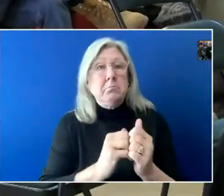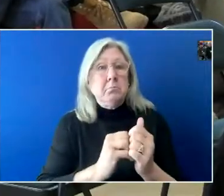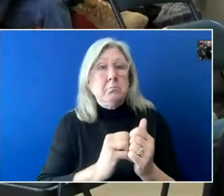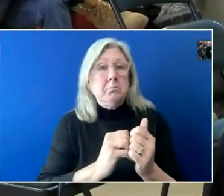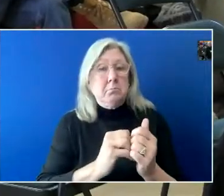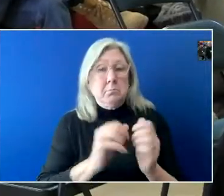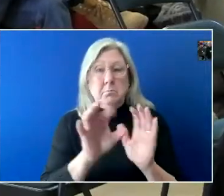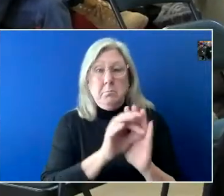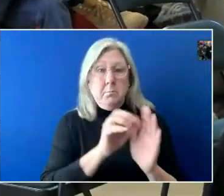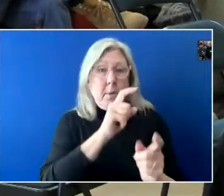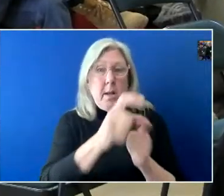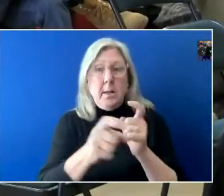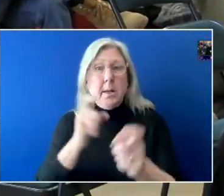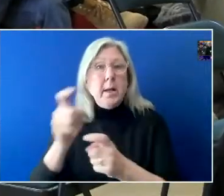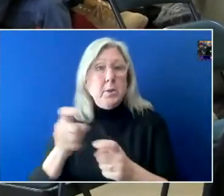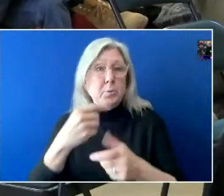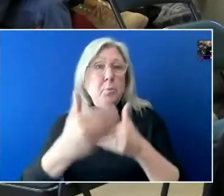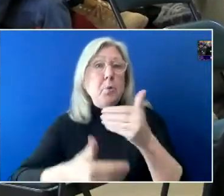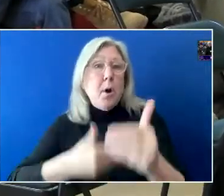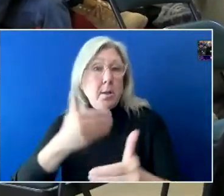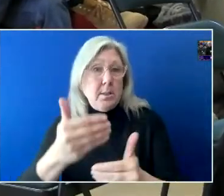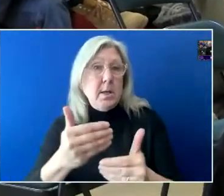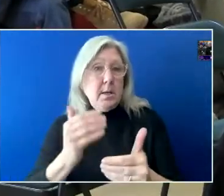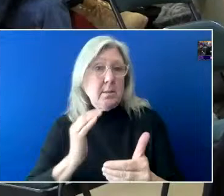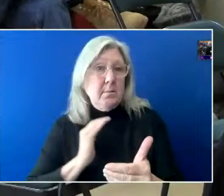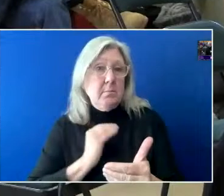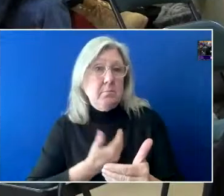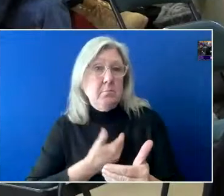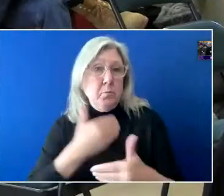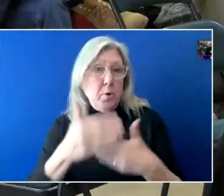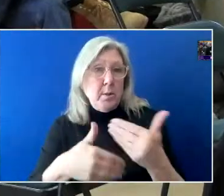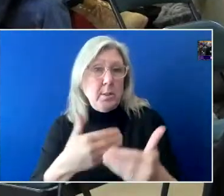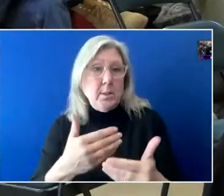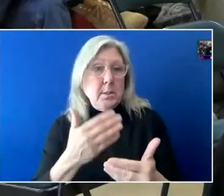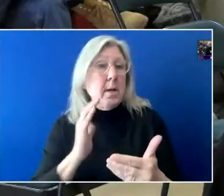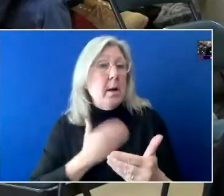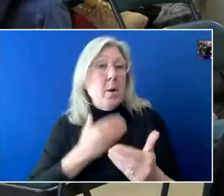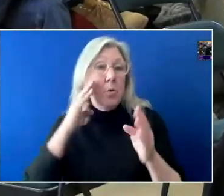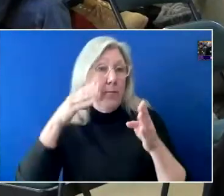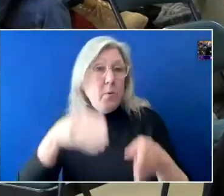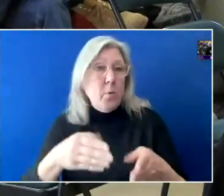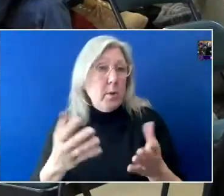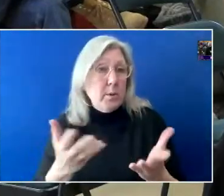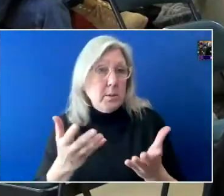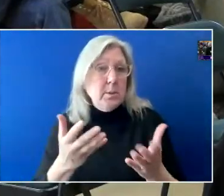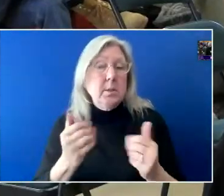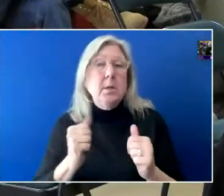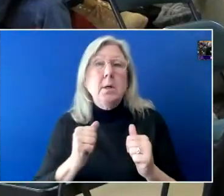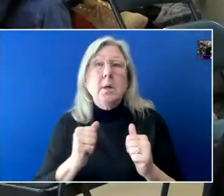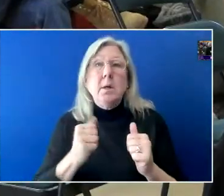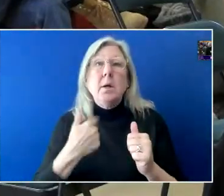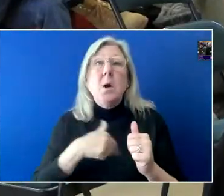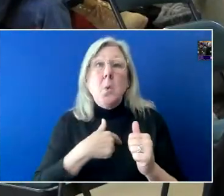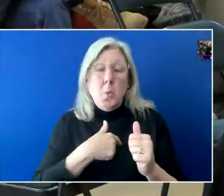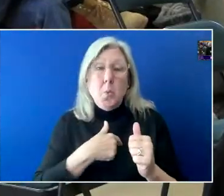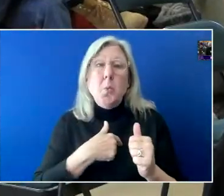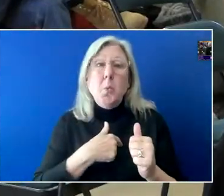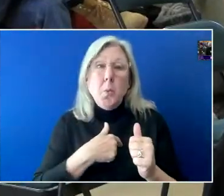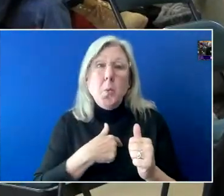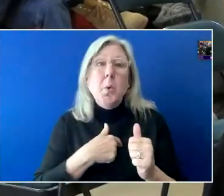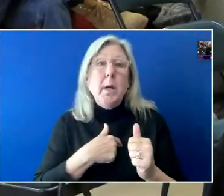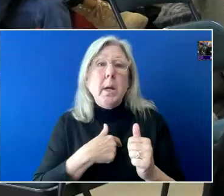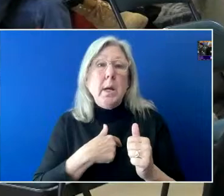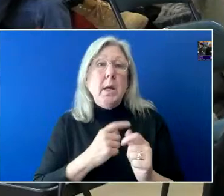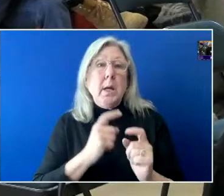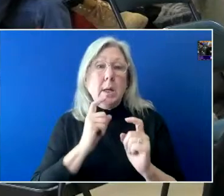through um and and what what our focus is uh we certainly give and provide uh funding to a